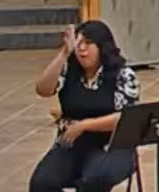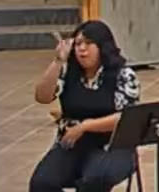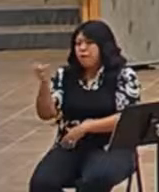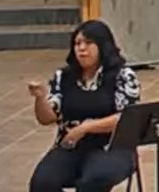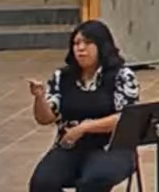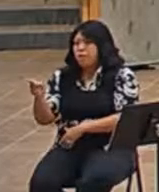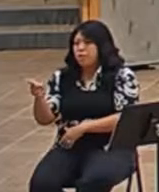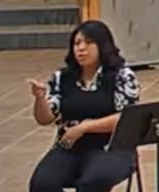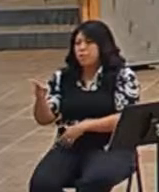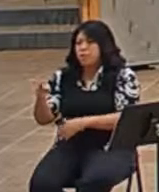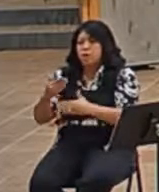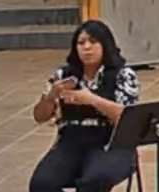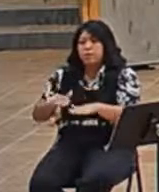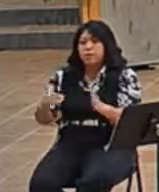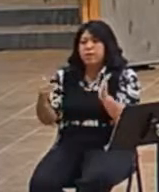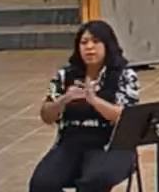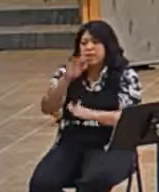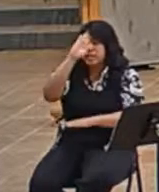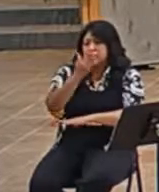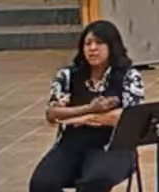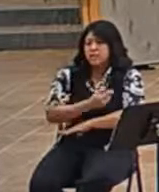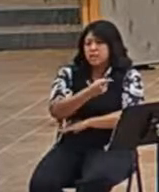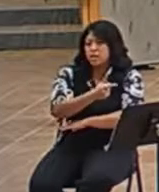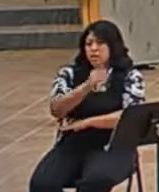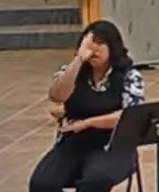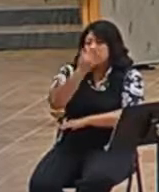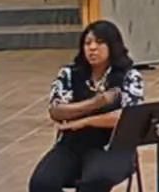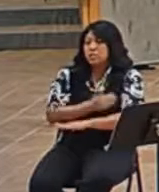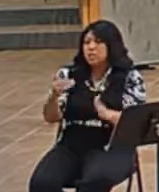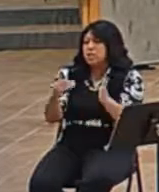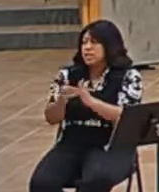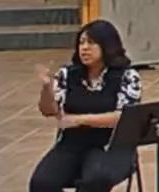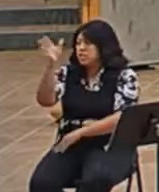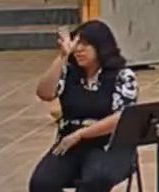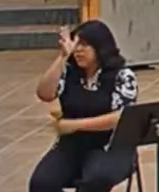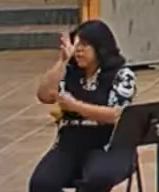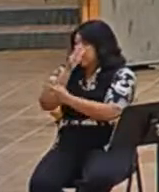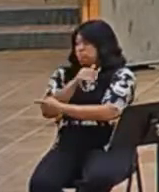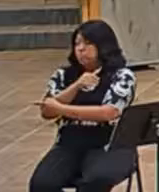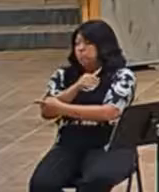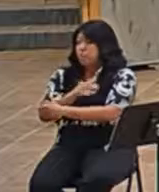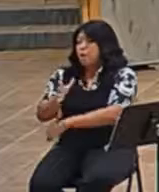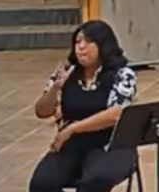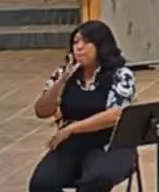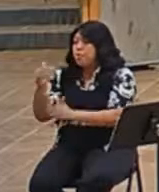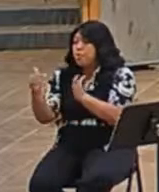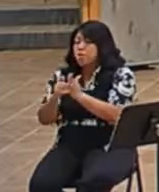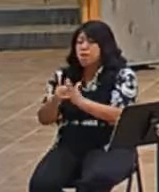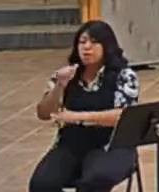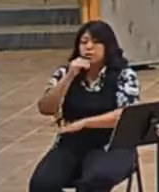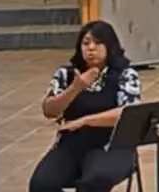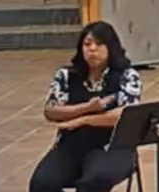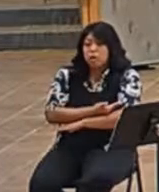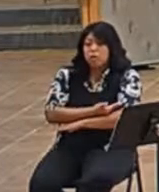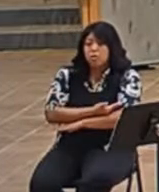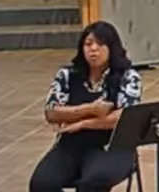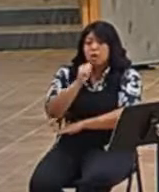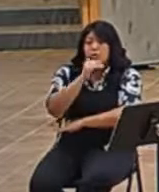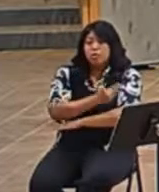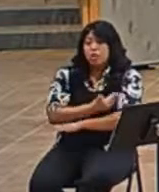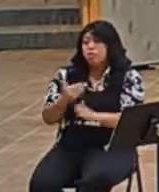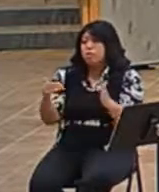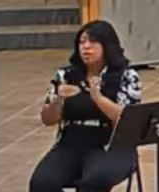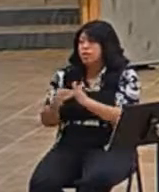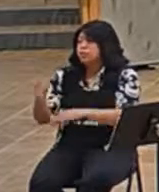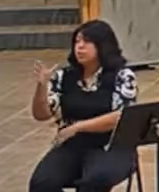A father will be divided against his son, and a son against his father. A mother against her daughter, and a